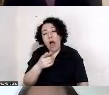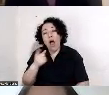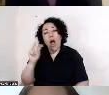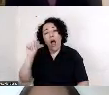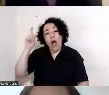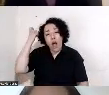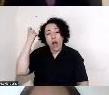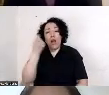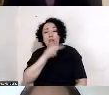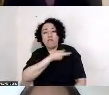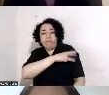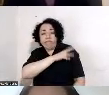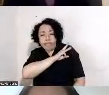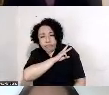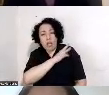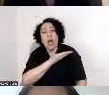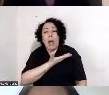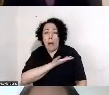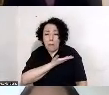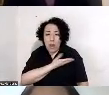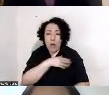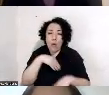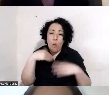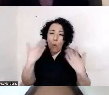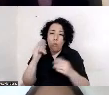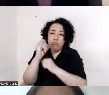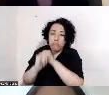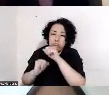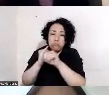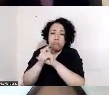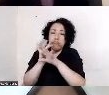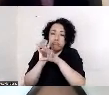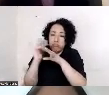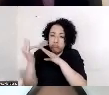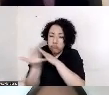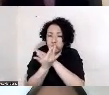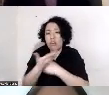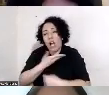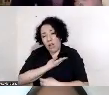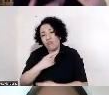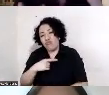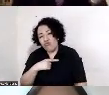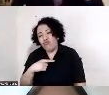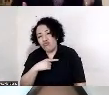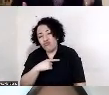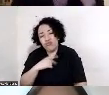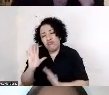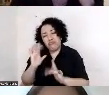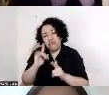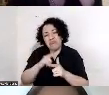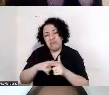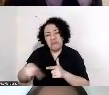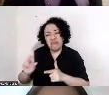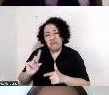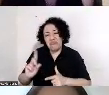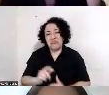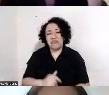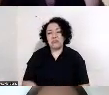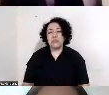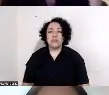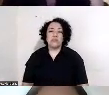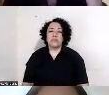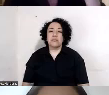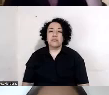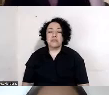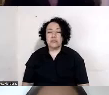tudo bem, porque é isso que eu preciso agora, eu tô bem. Yeah, in fact, many of them talked about having a social battery, and